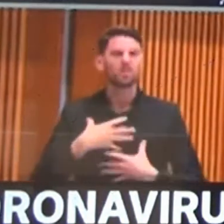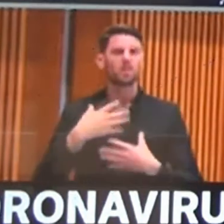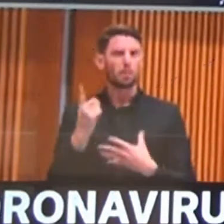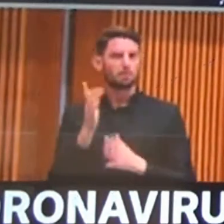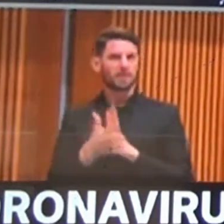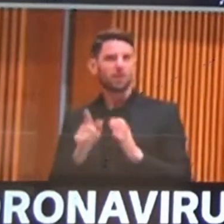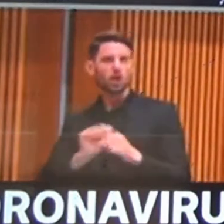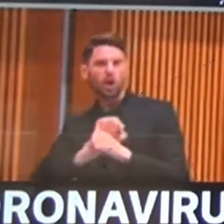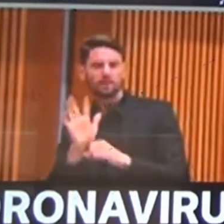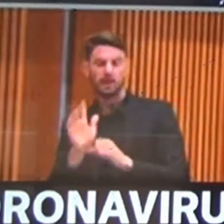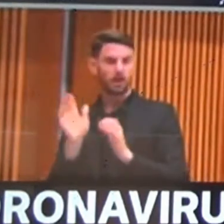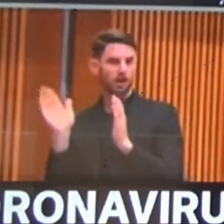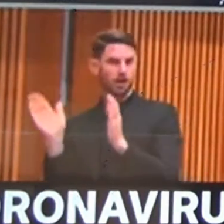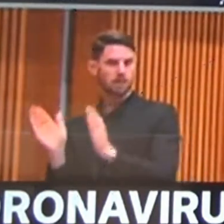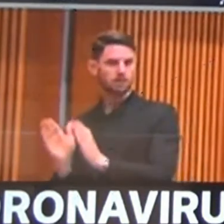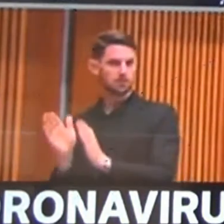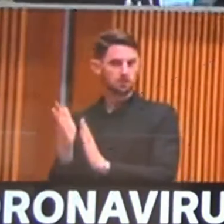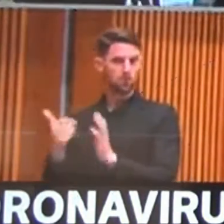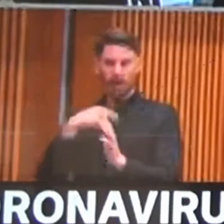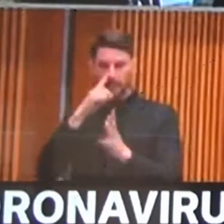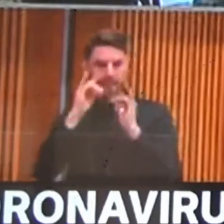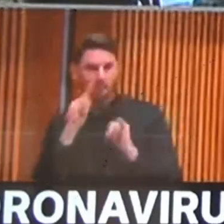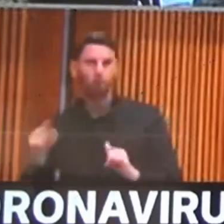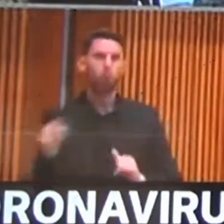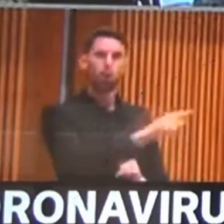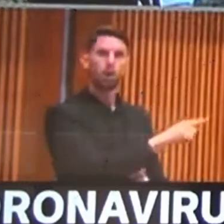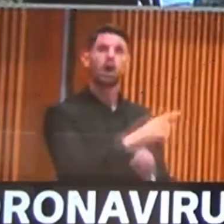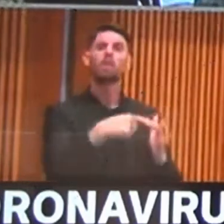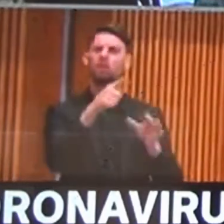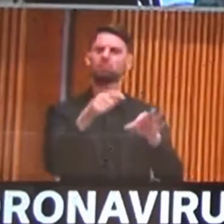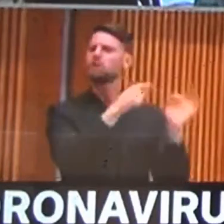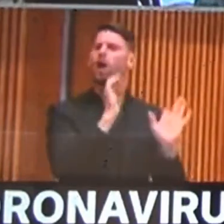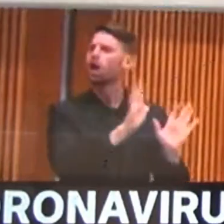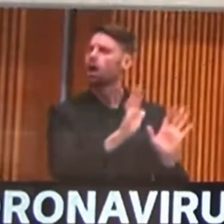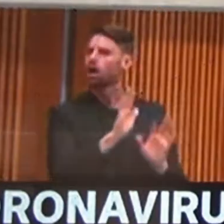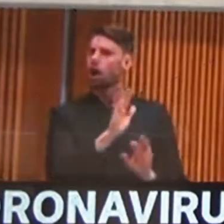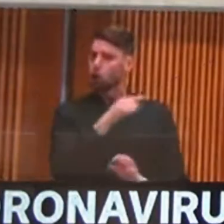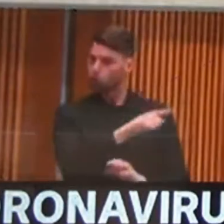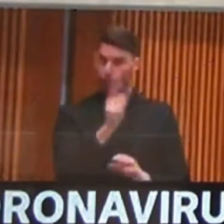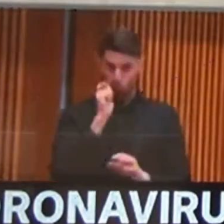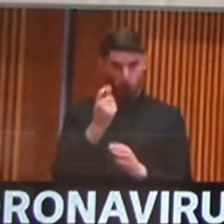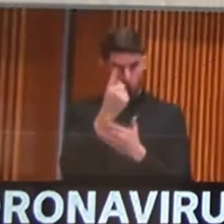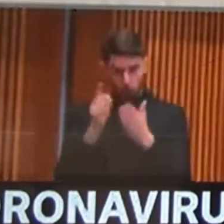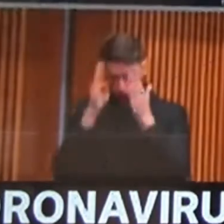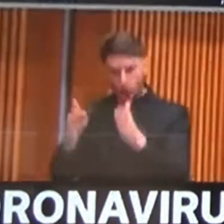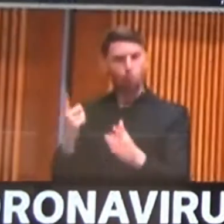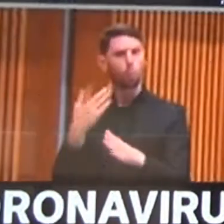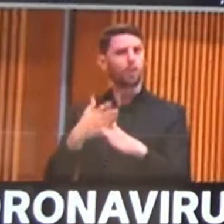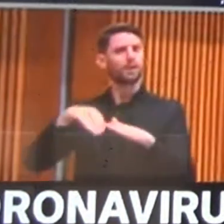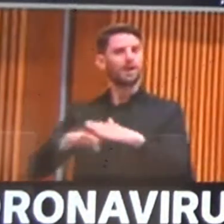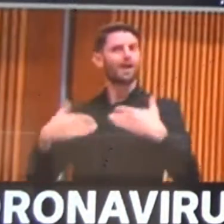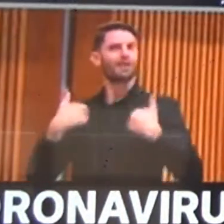workers. So that's what's allowing us to do that. David? Sorry, for testing. Is it just health workers, or you're going to expand it beyond? No.